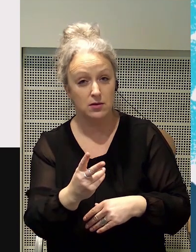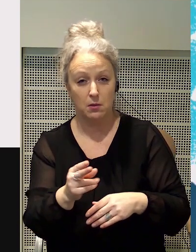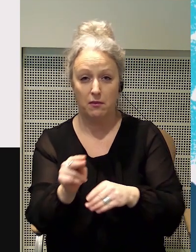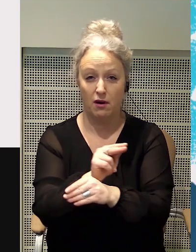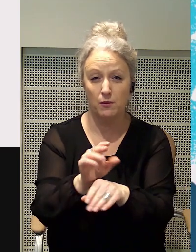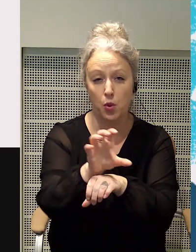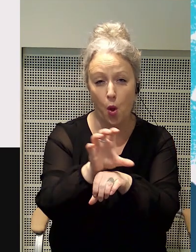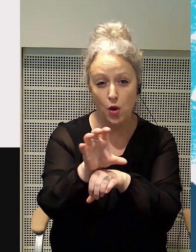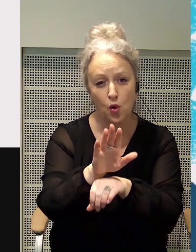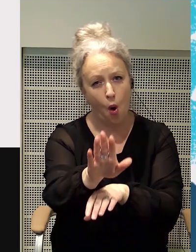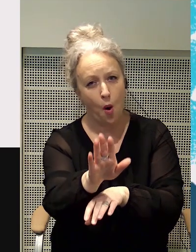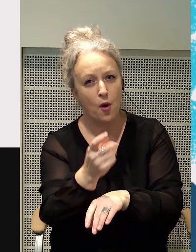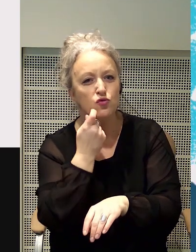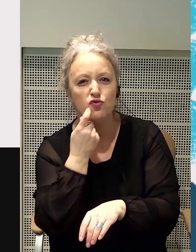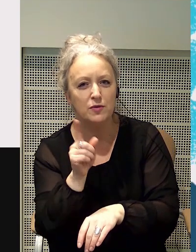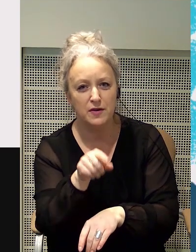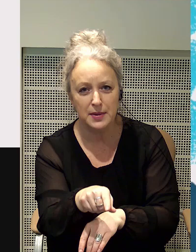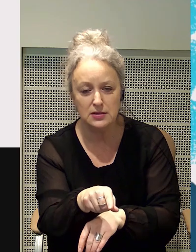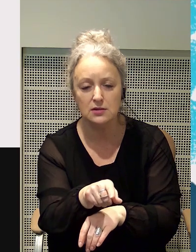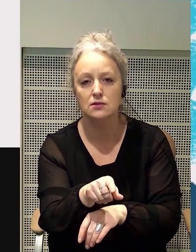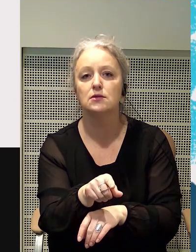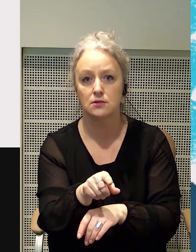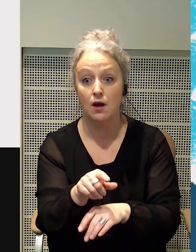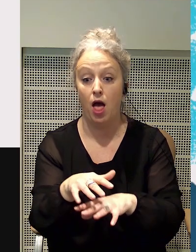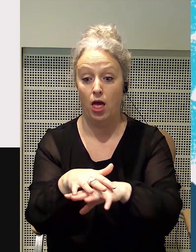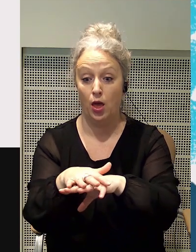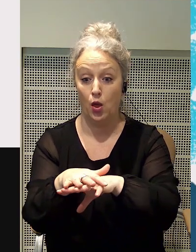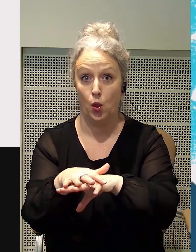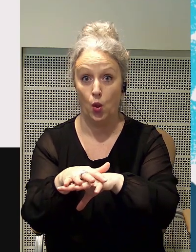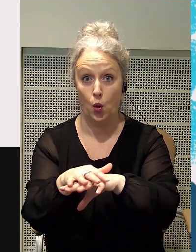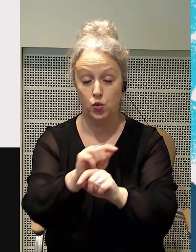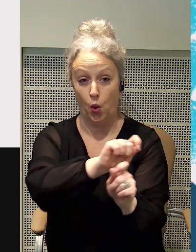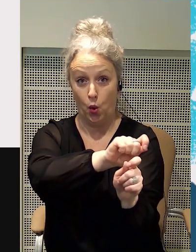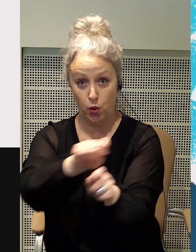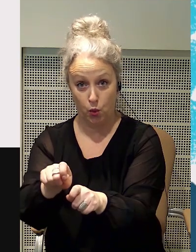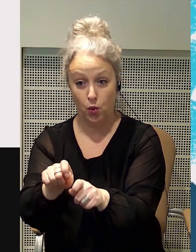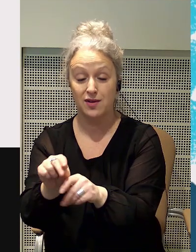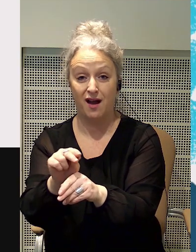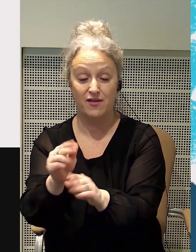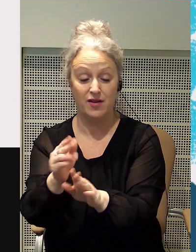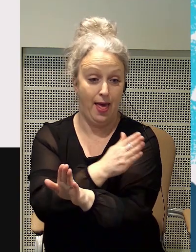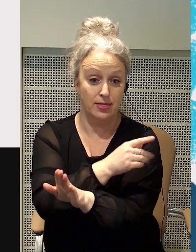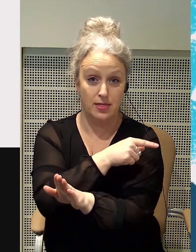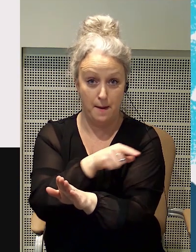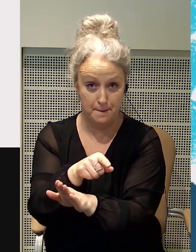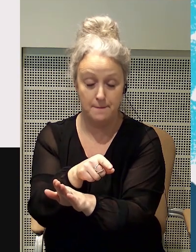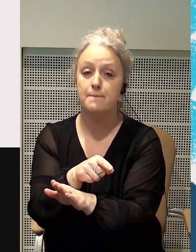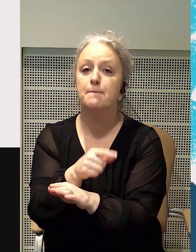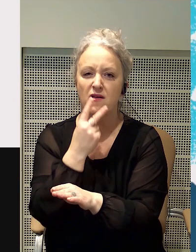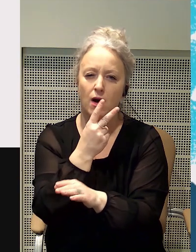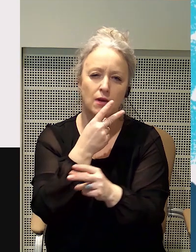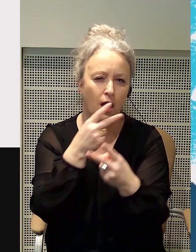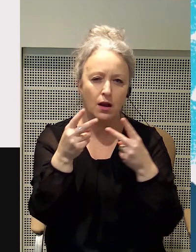to understand the local market opportunities. And we know that the number of patients in the countries is very